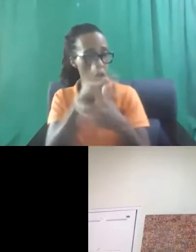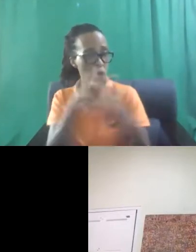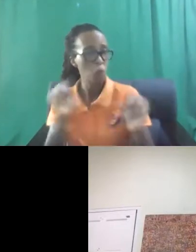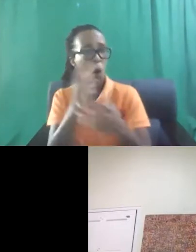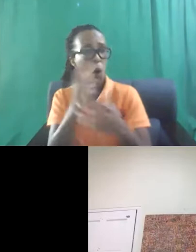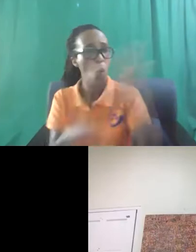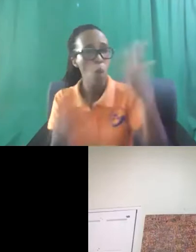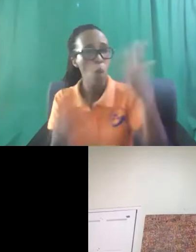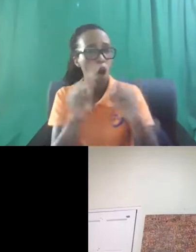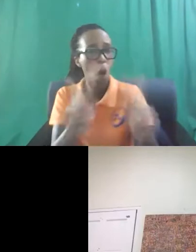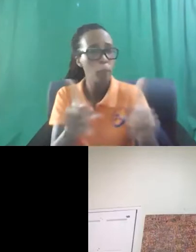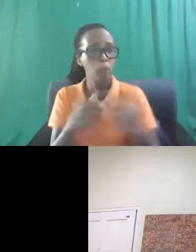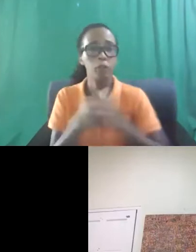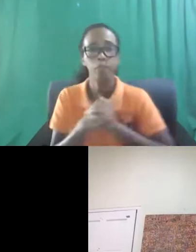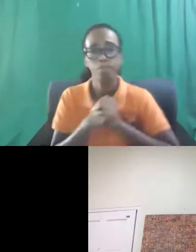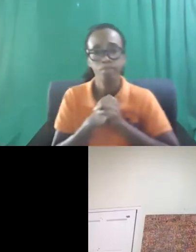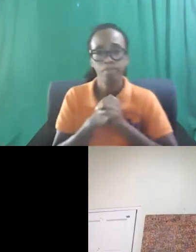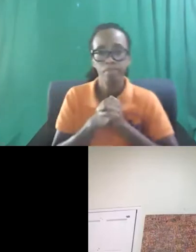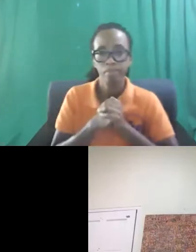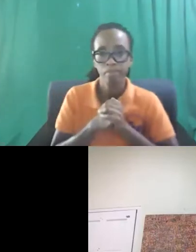Well,